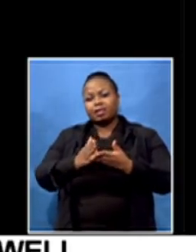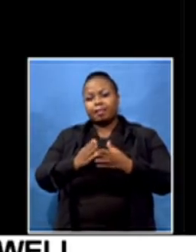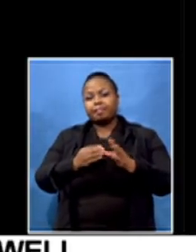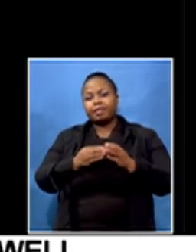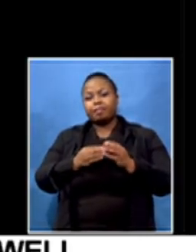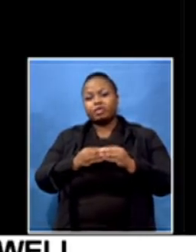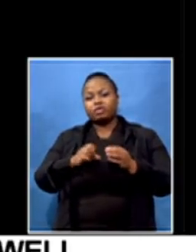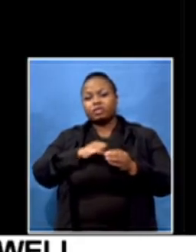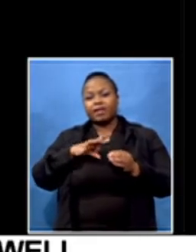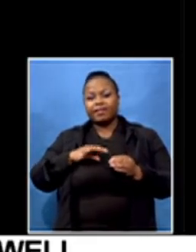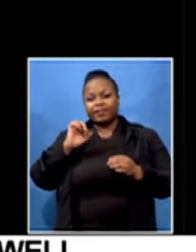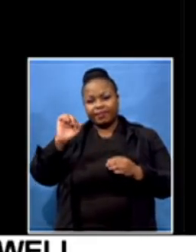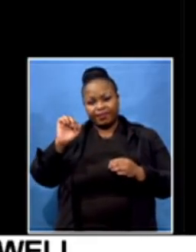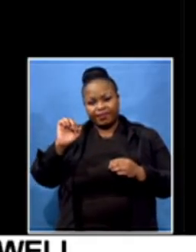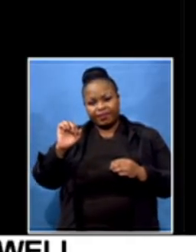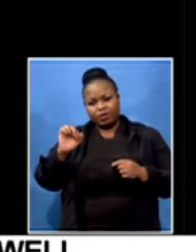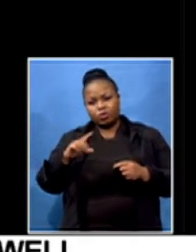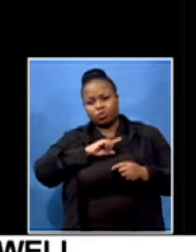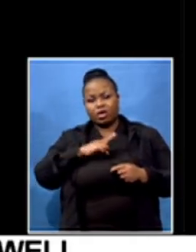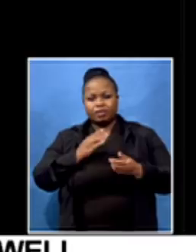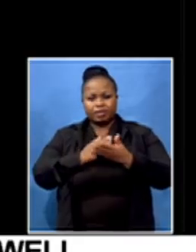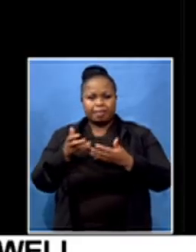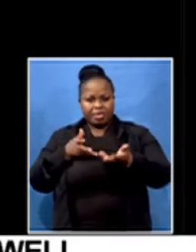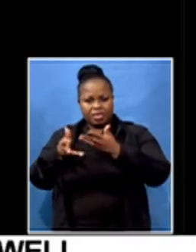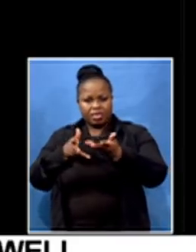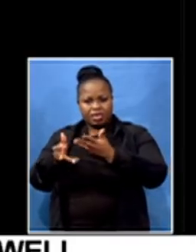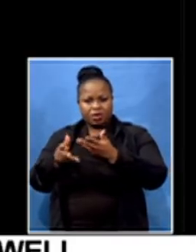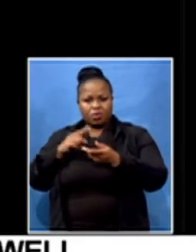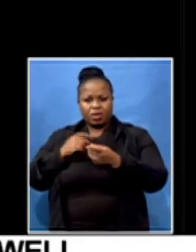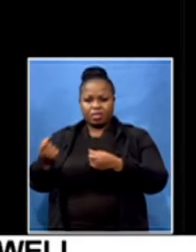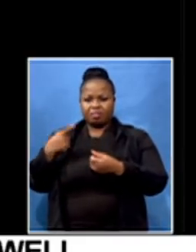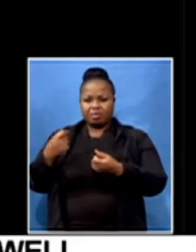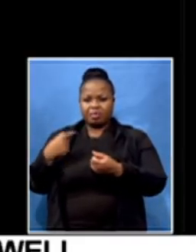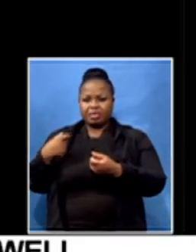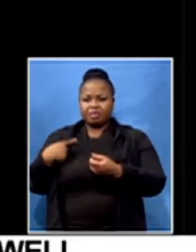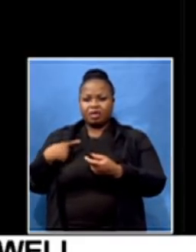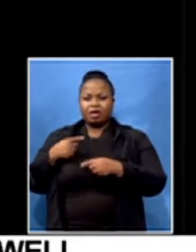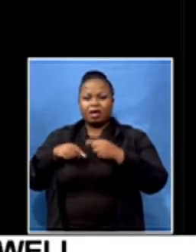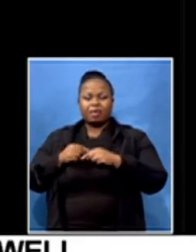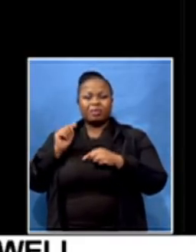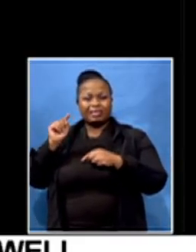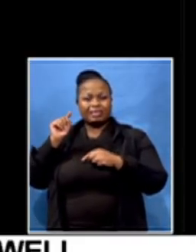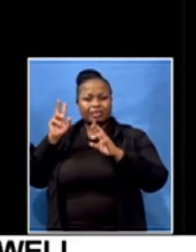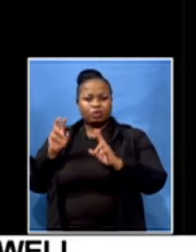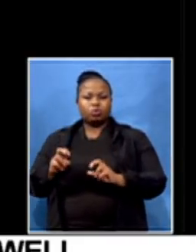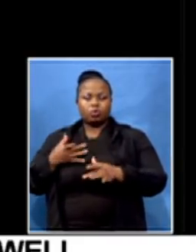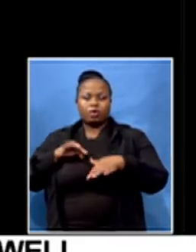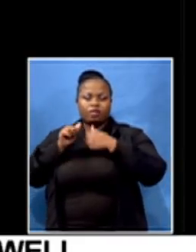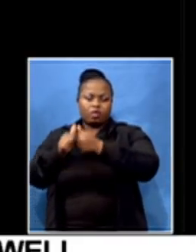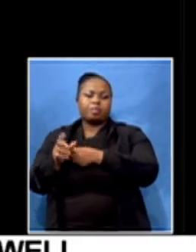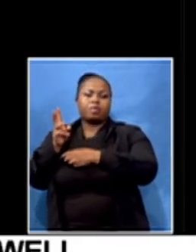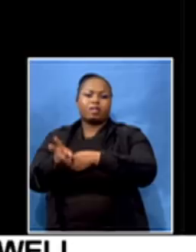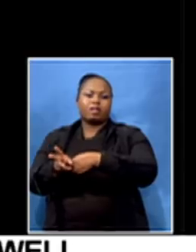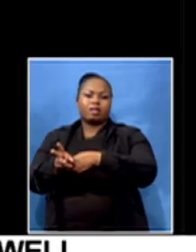members of staff, because some of them have spoken to them when they've sent messages around. We are following all of those.